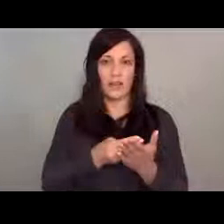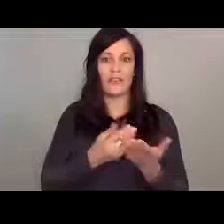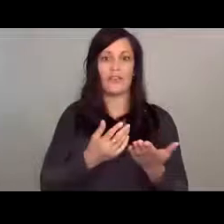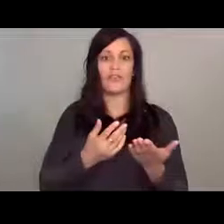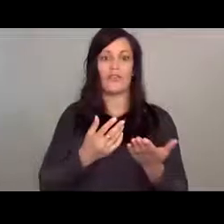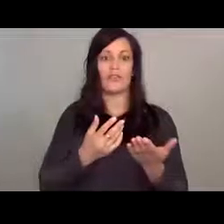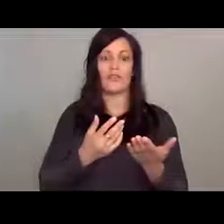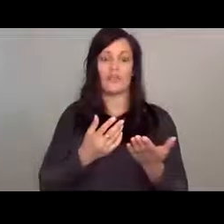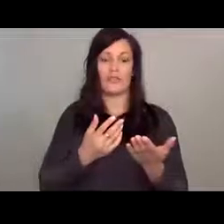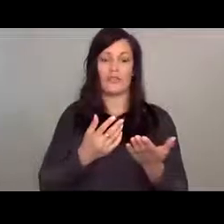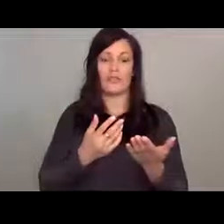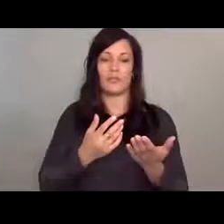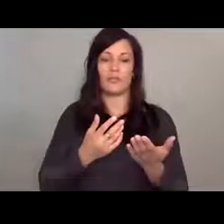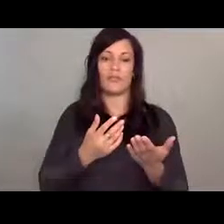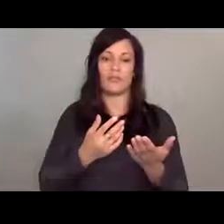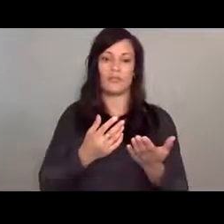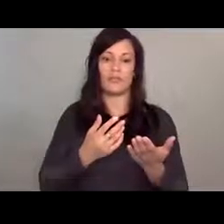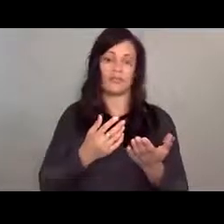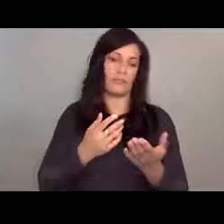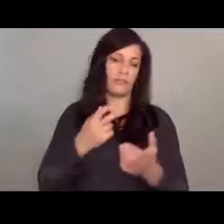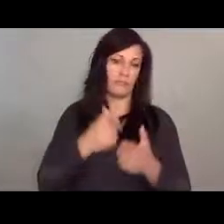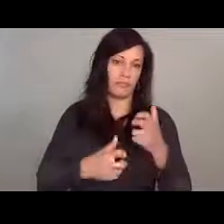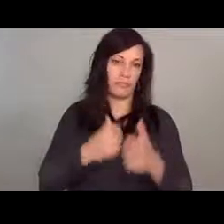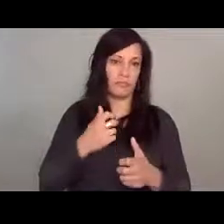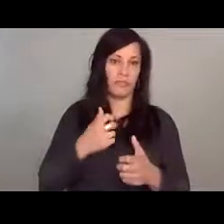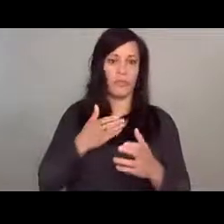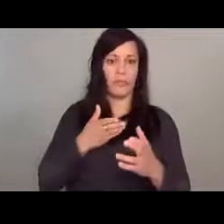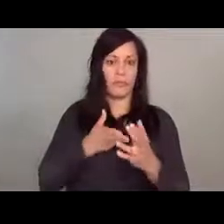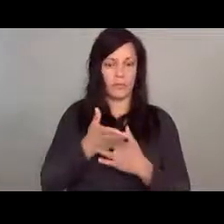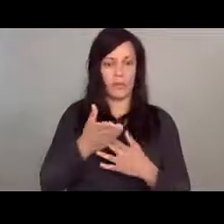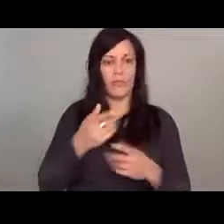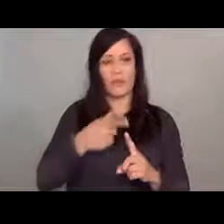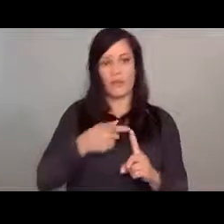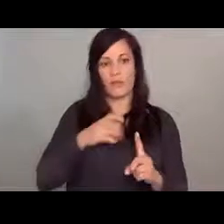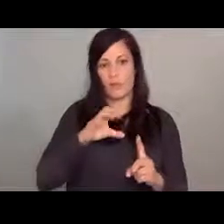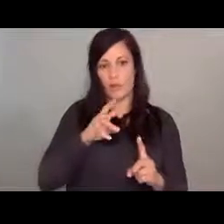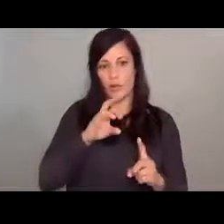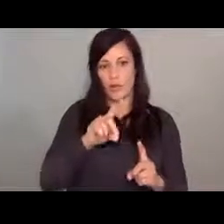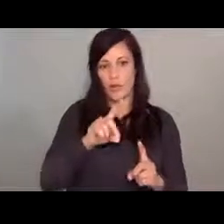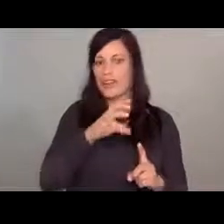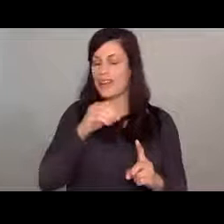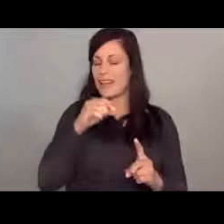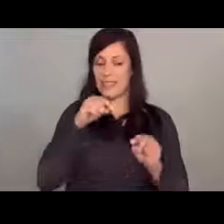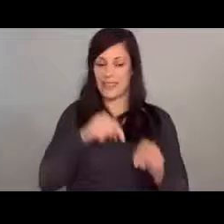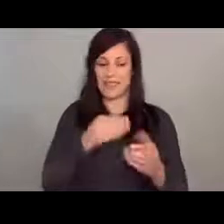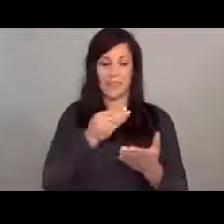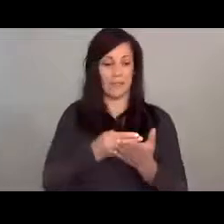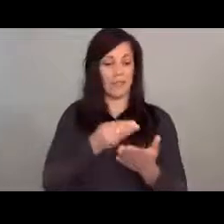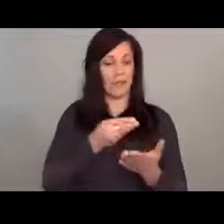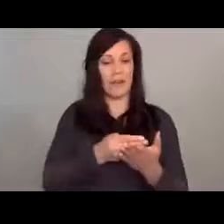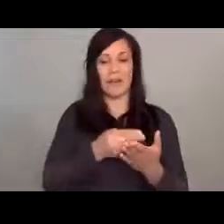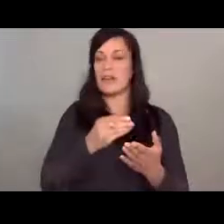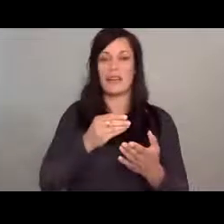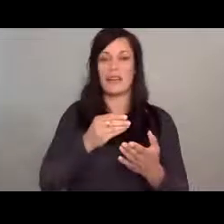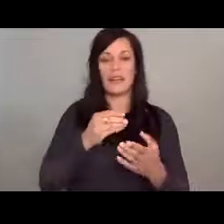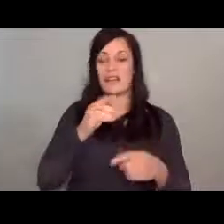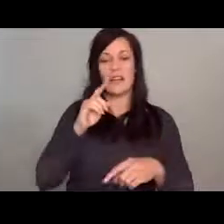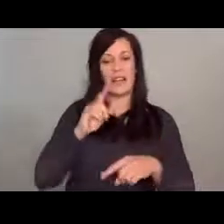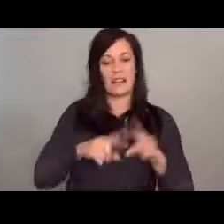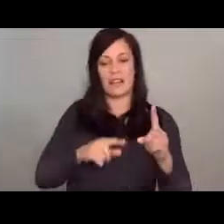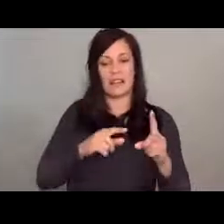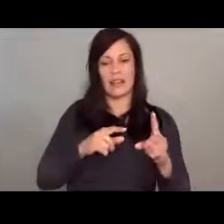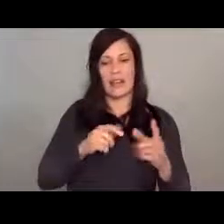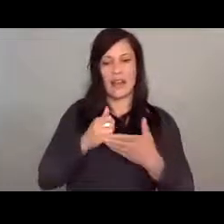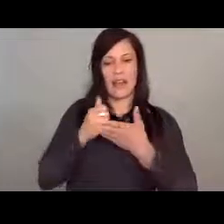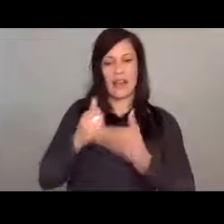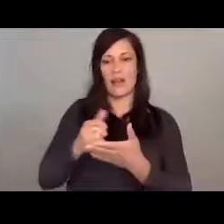by the pandemic, and that this funding will not be used for expenses that are already covered by other COVID-19 related public